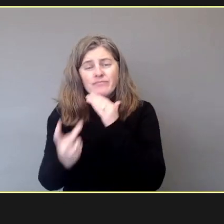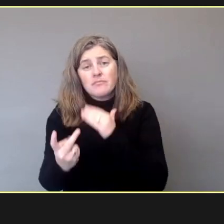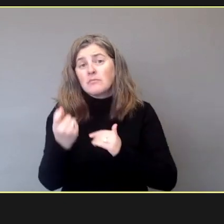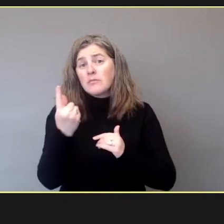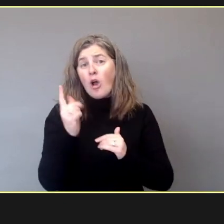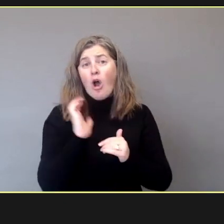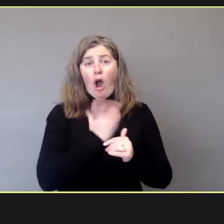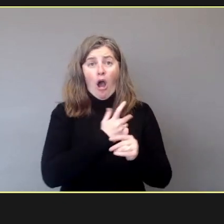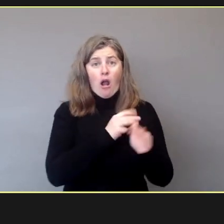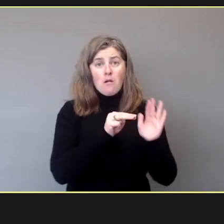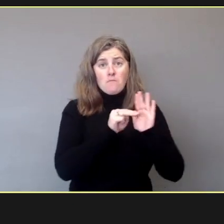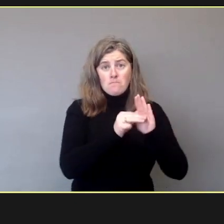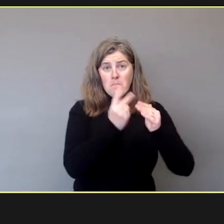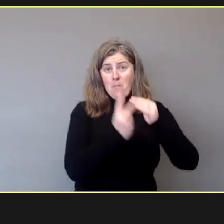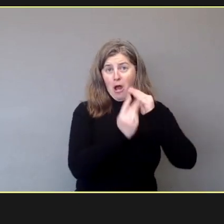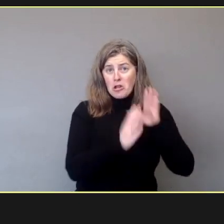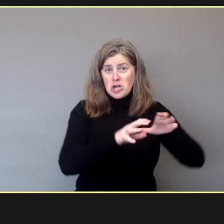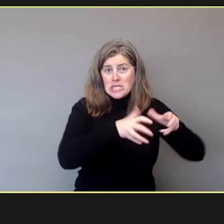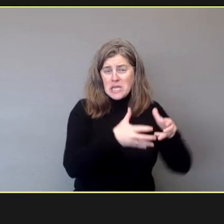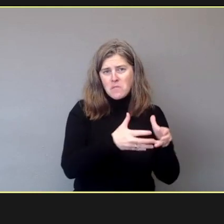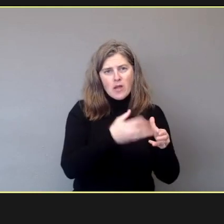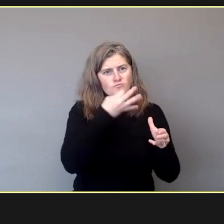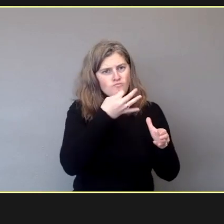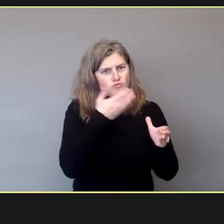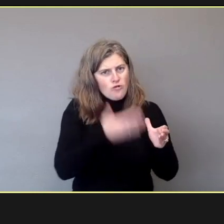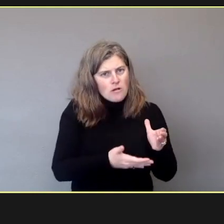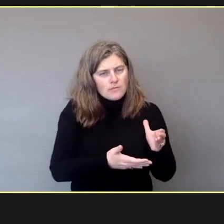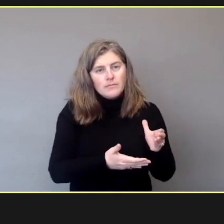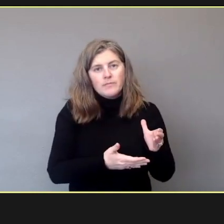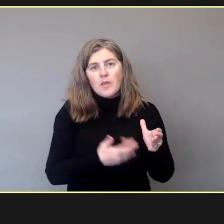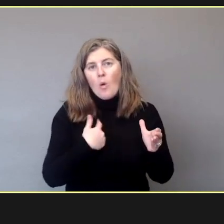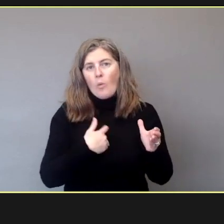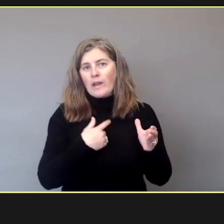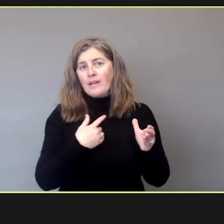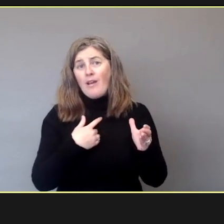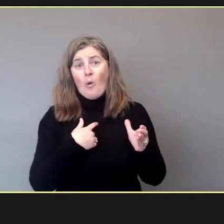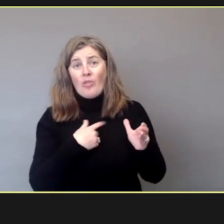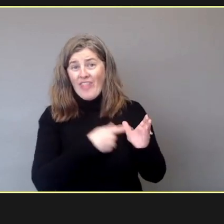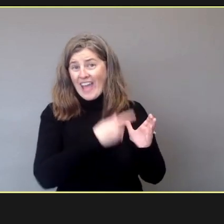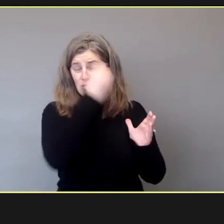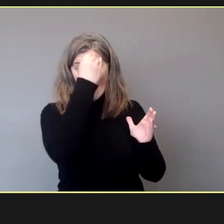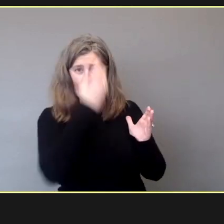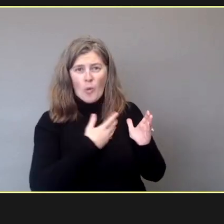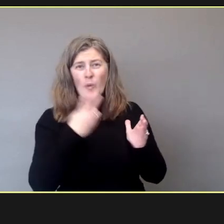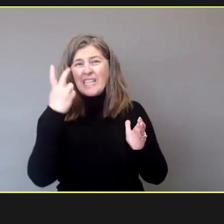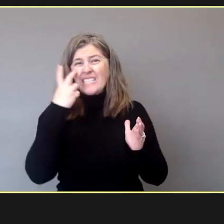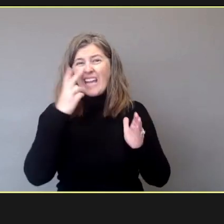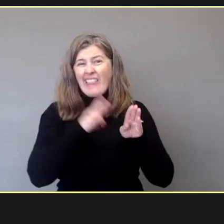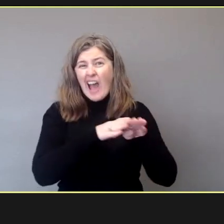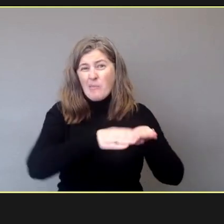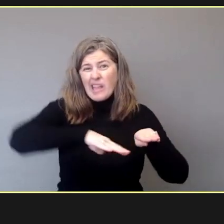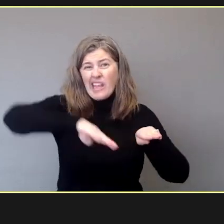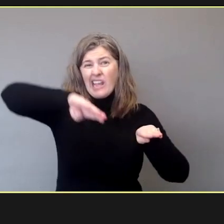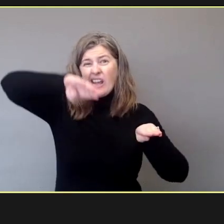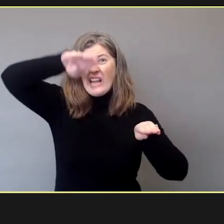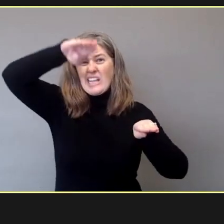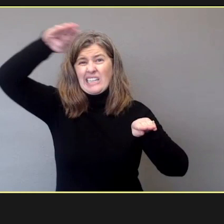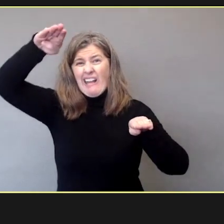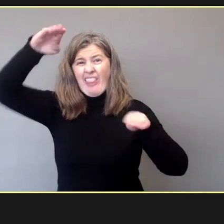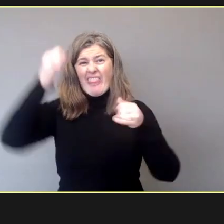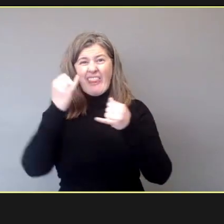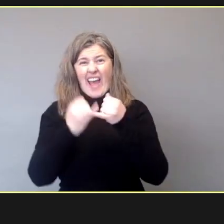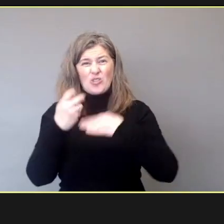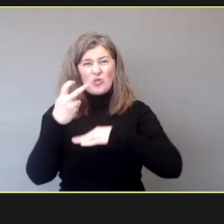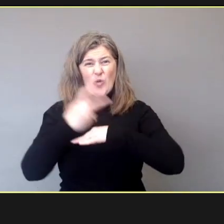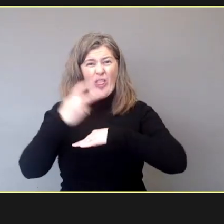And I don't know if you remember this, but we told you that we would see that peak right around the, the last 2 or 3